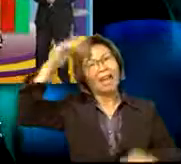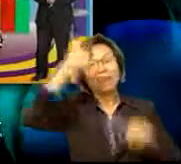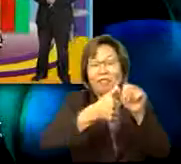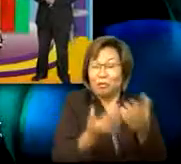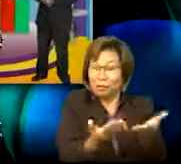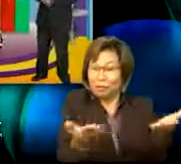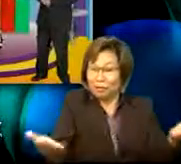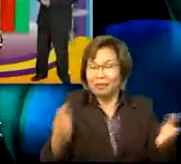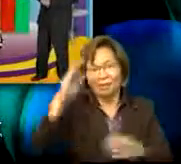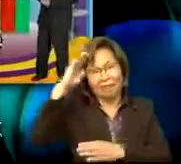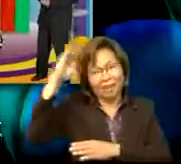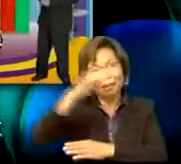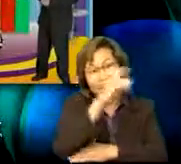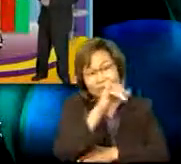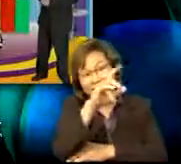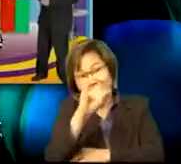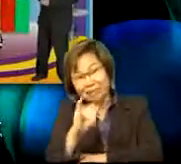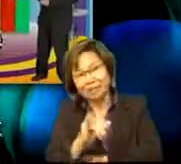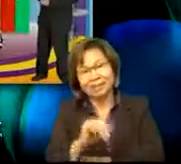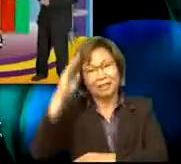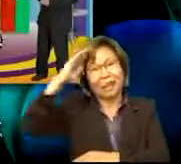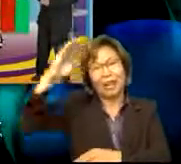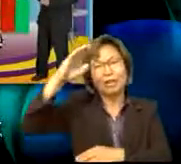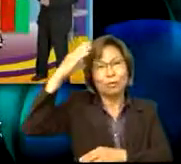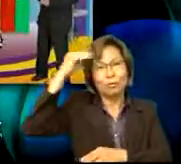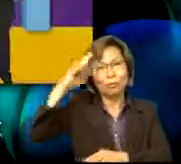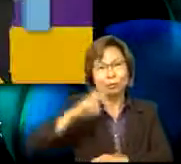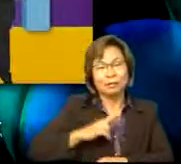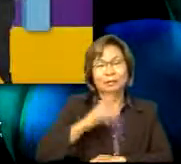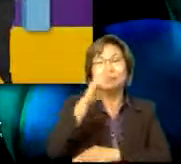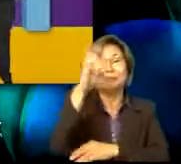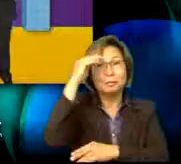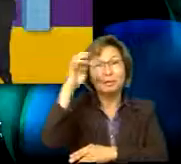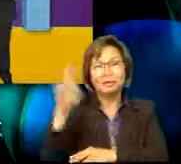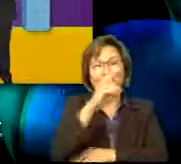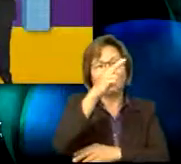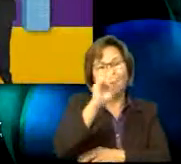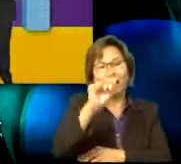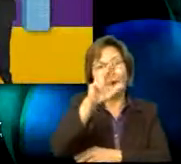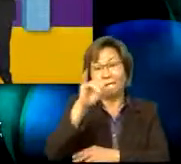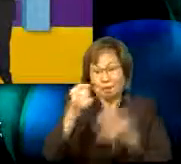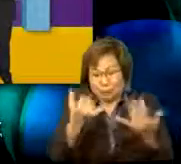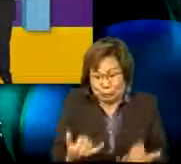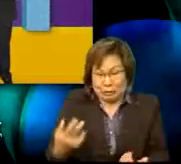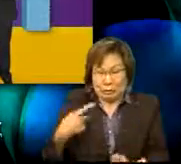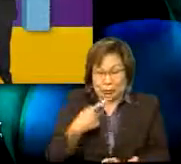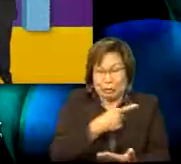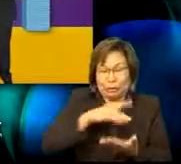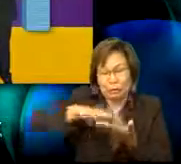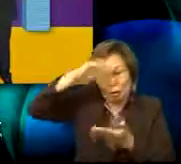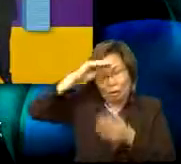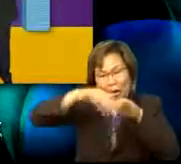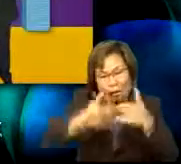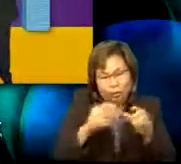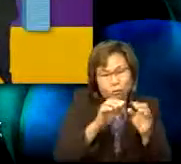Hello everyone. Hello City. Hello Mr. Aris. Today, we are going to learn how to construct